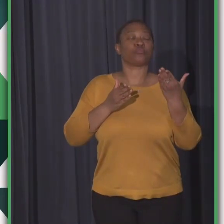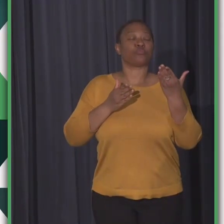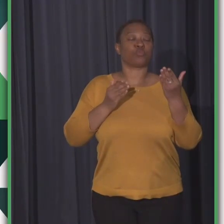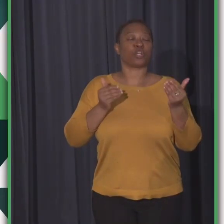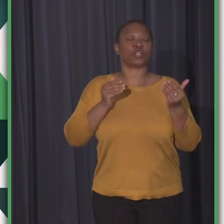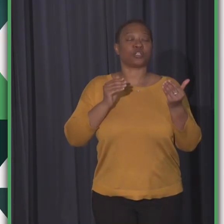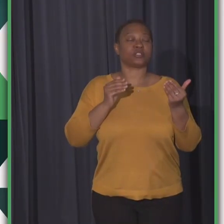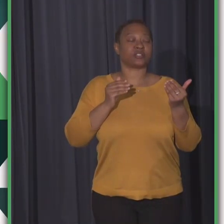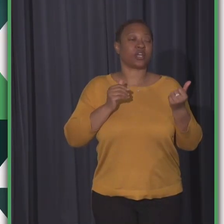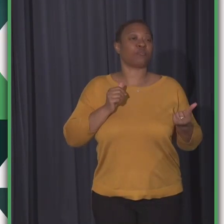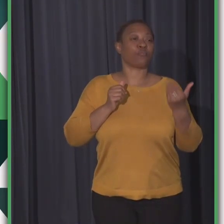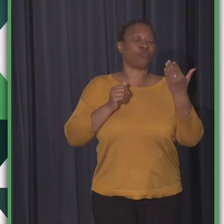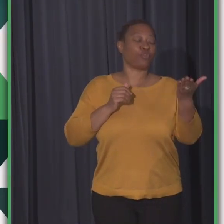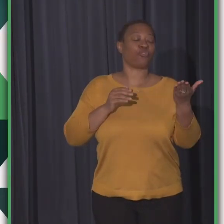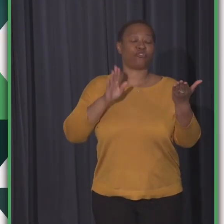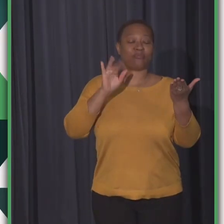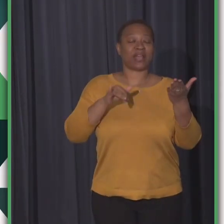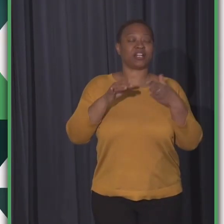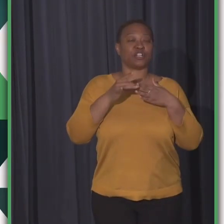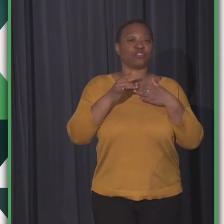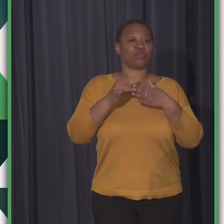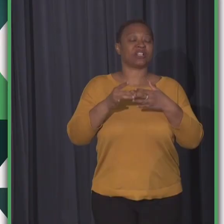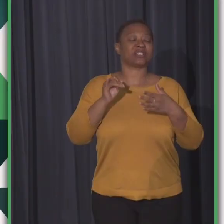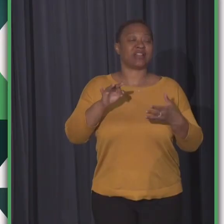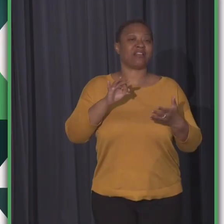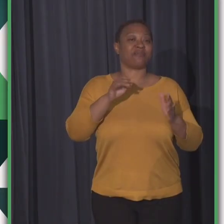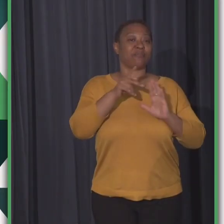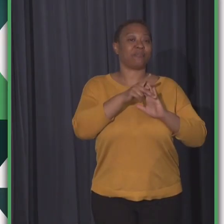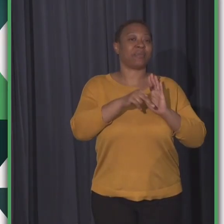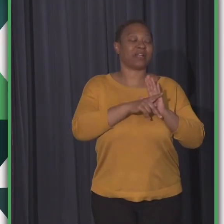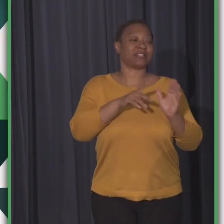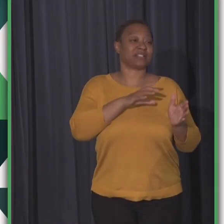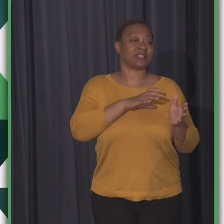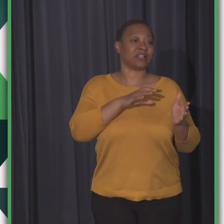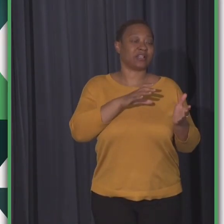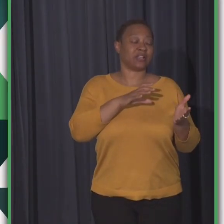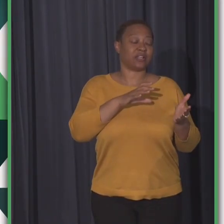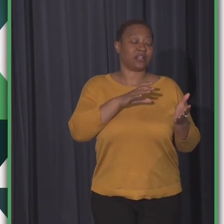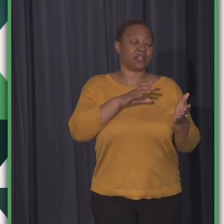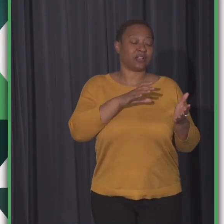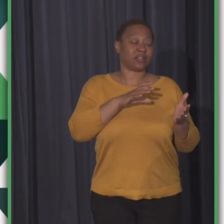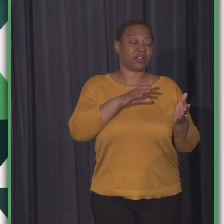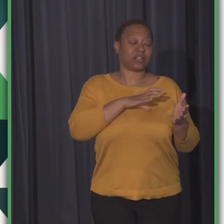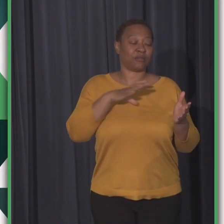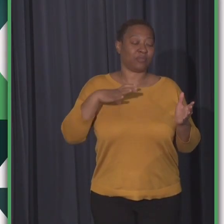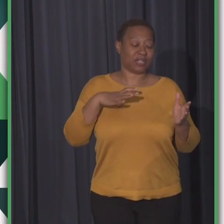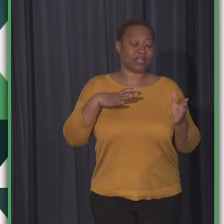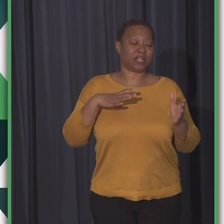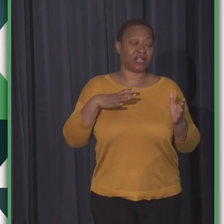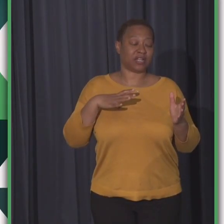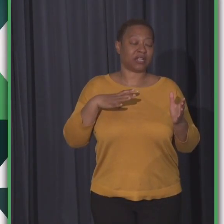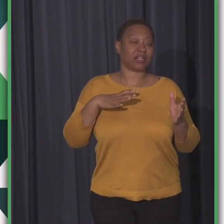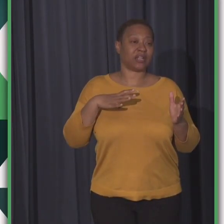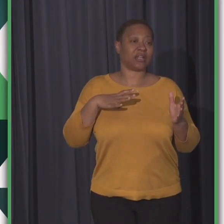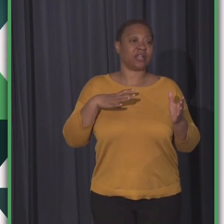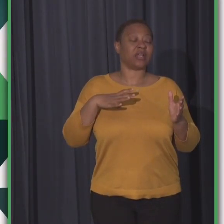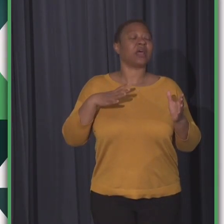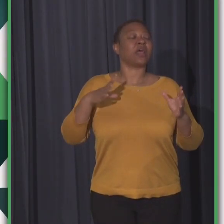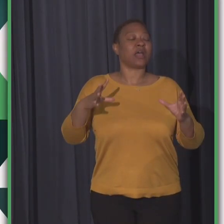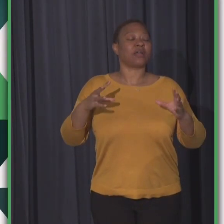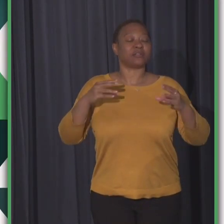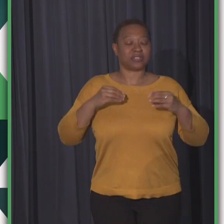Okay, by direction. That's all you And that's need, it. Mr. Okay, Chair. by direction of the Policy Committee. To I move adopt. to adopt Directive